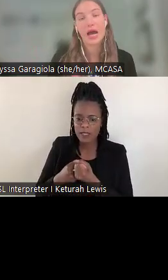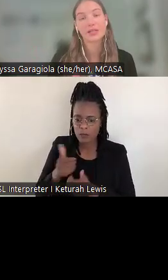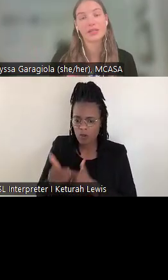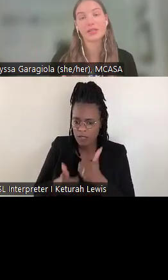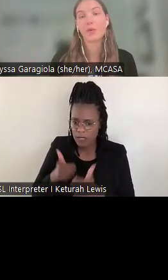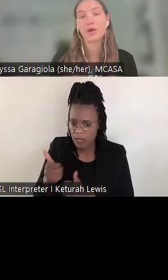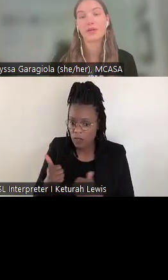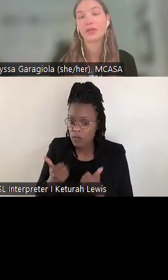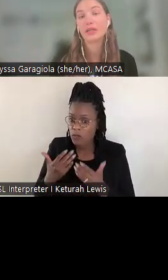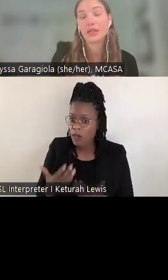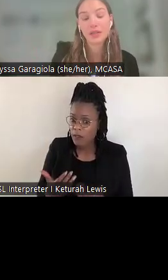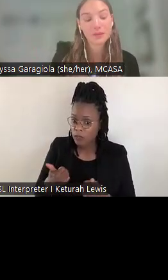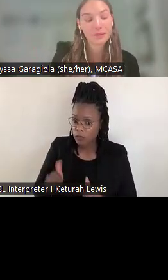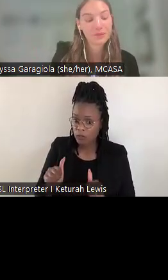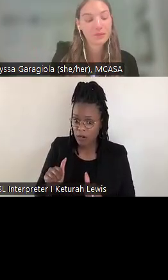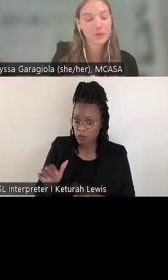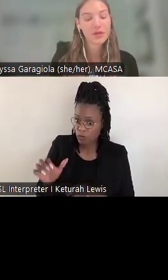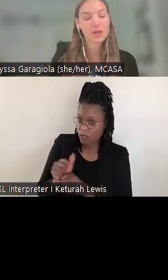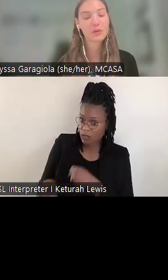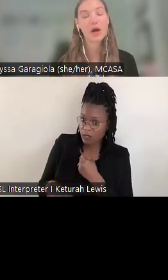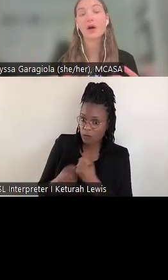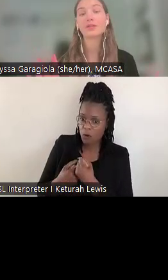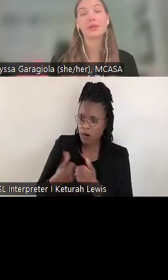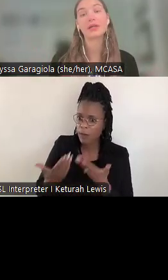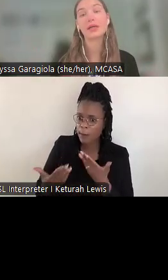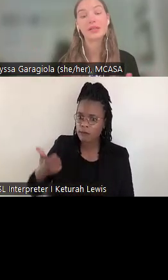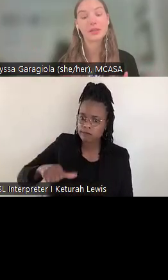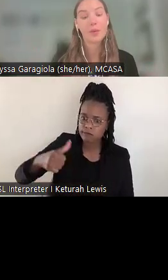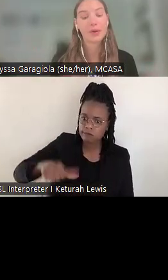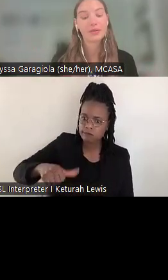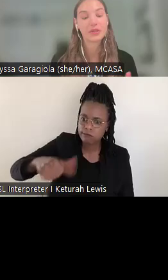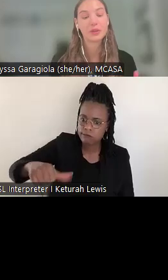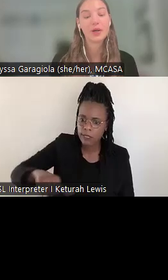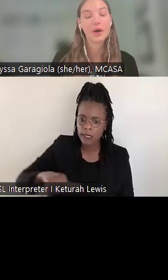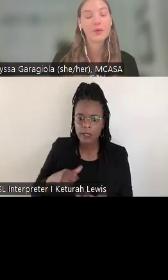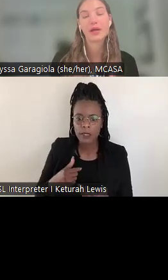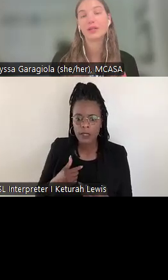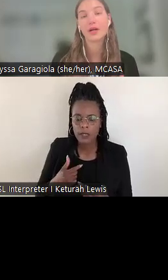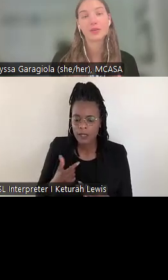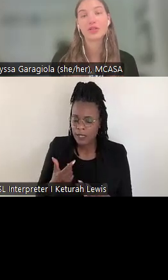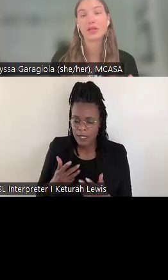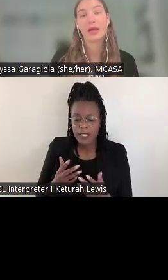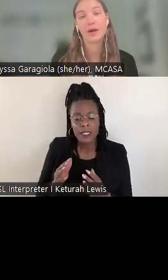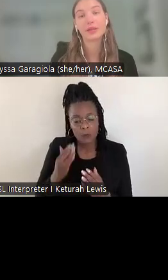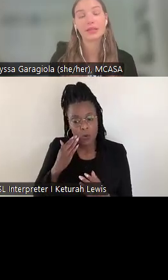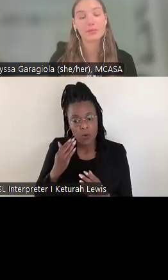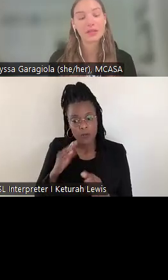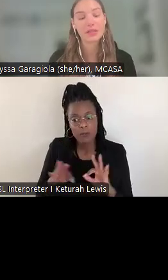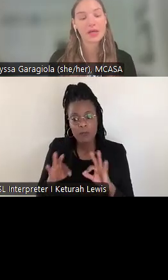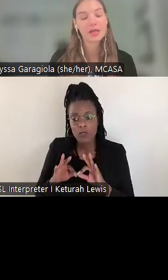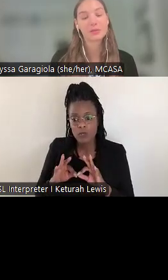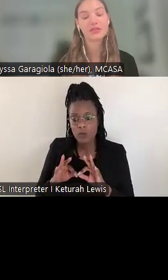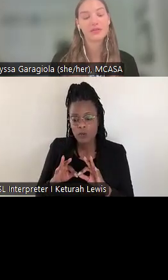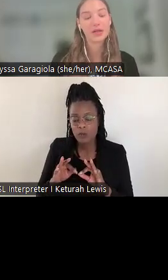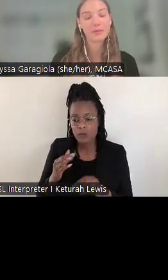trying to access support that they need. So ultimately, it's important to know that incarceration inherently